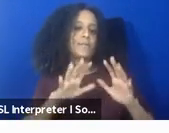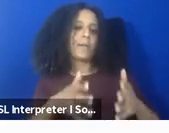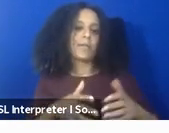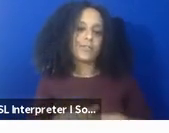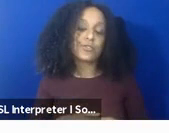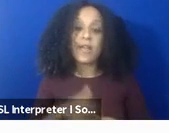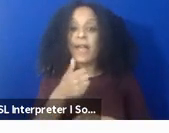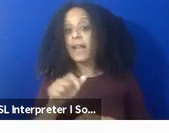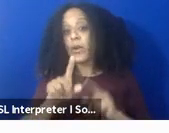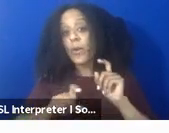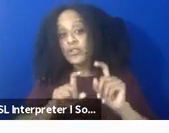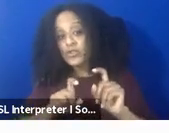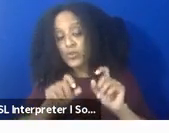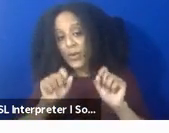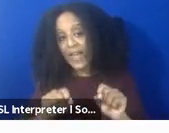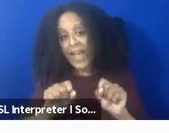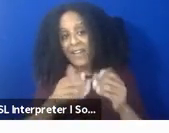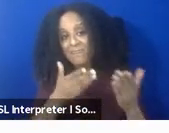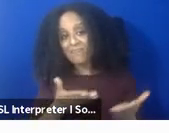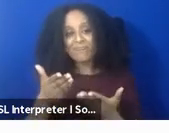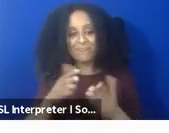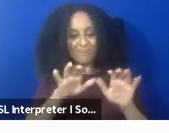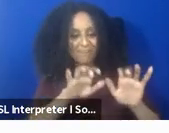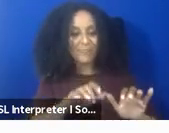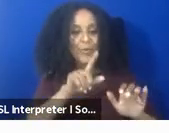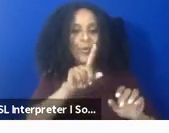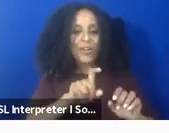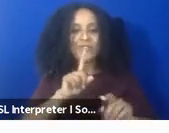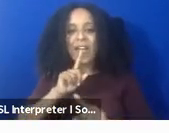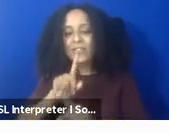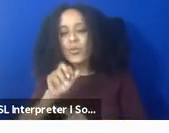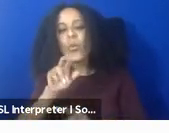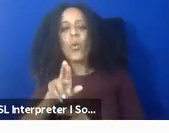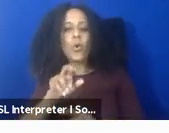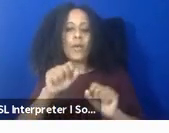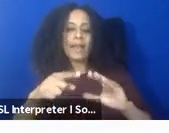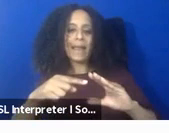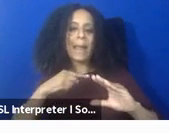questions, you can either put it into the Q&A and I'll be happy to address those later, or you can email me at